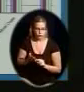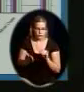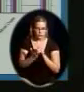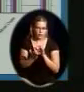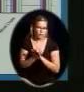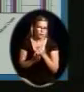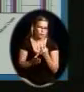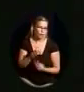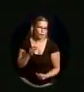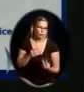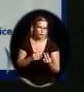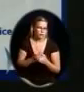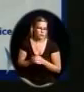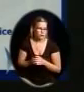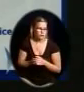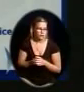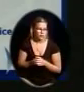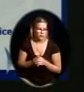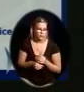of those.